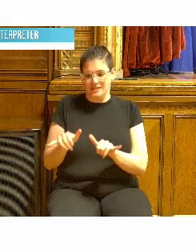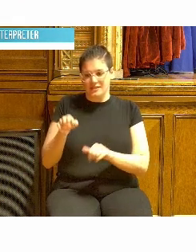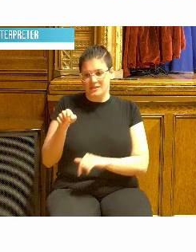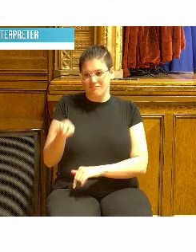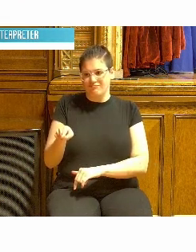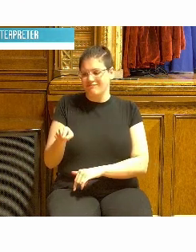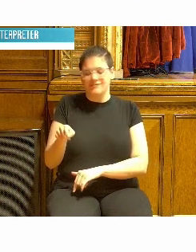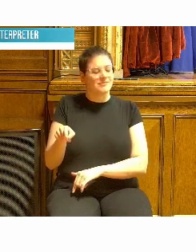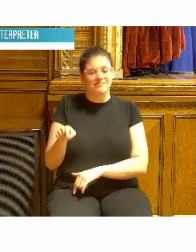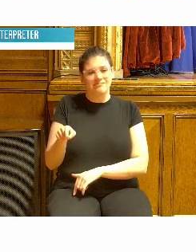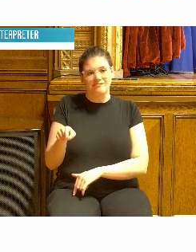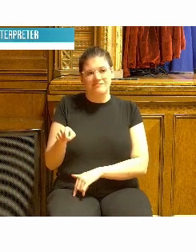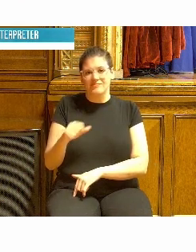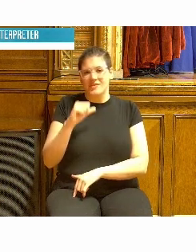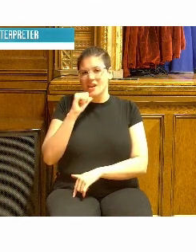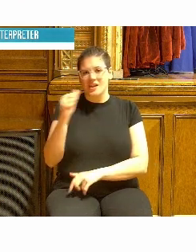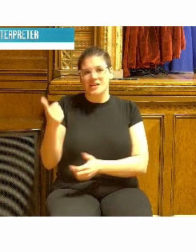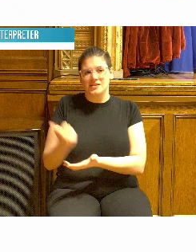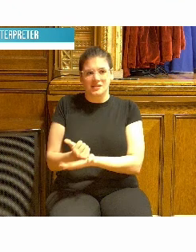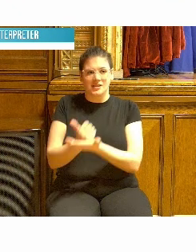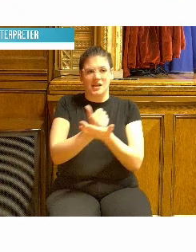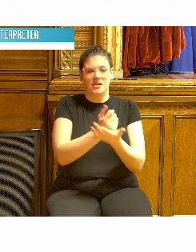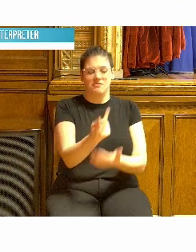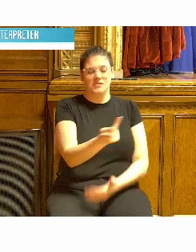hasn't been well for us?